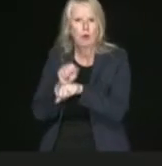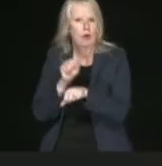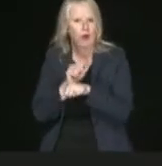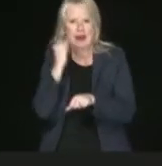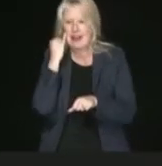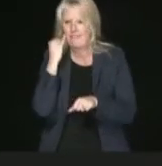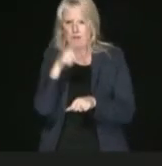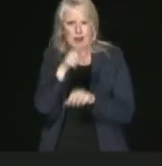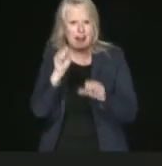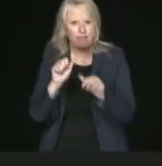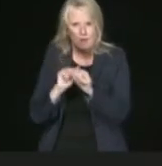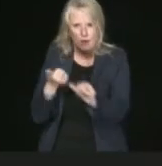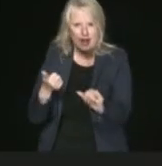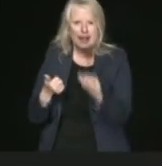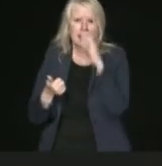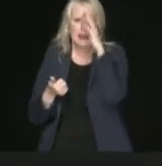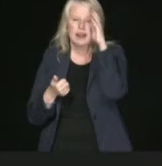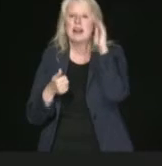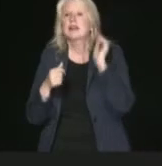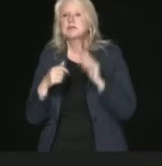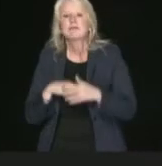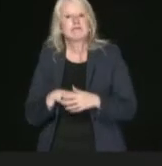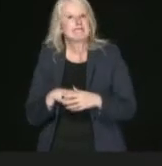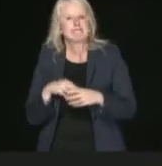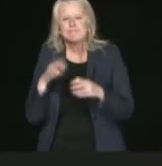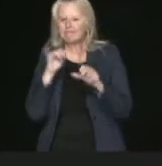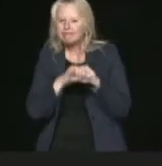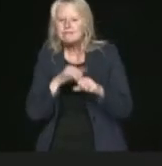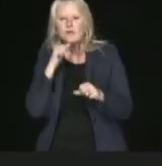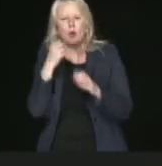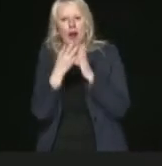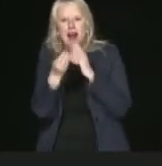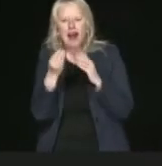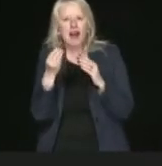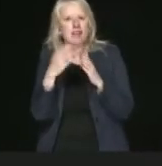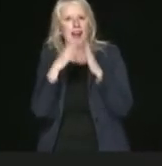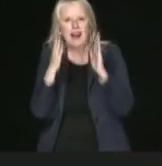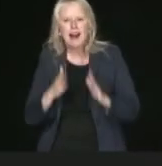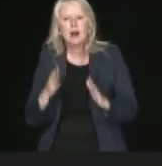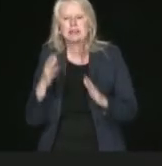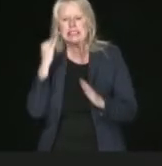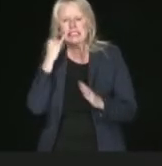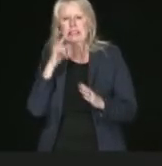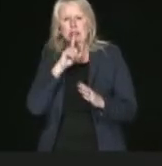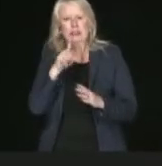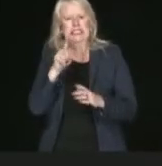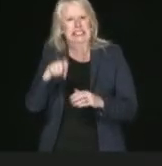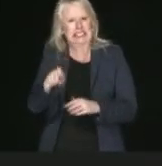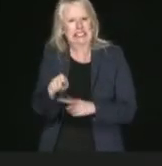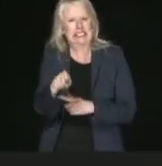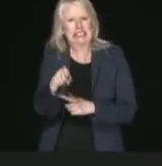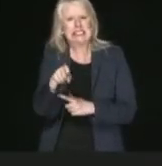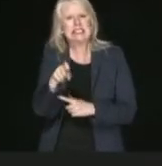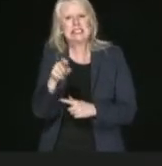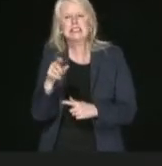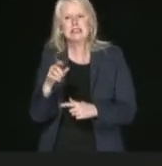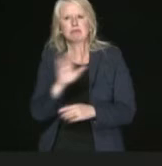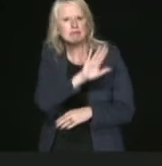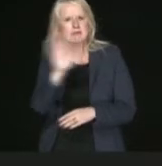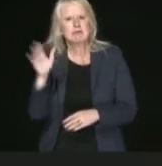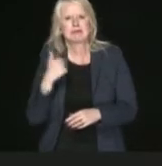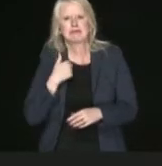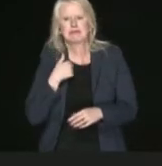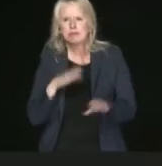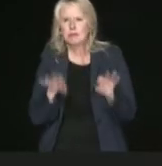that people don't go to work unless they have to ensure that people don't go out unless they absolutely need to, and people